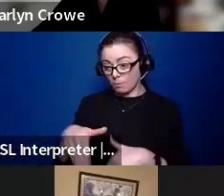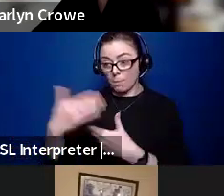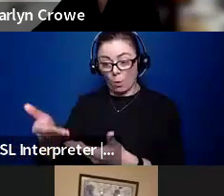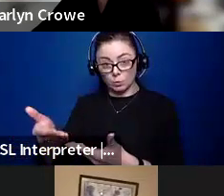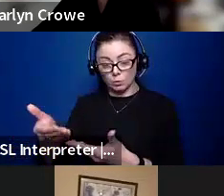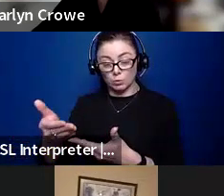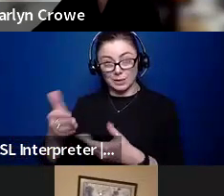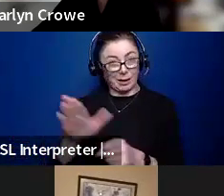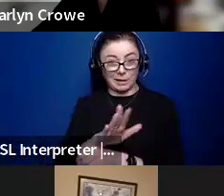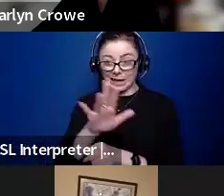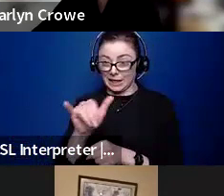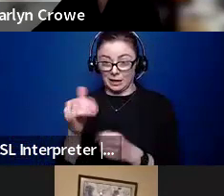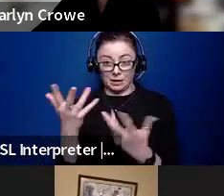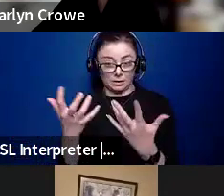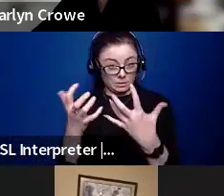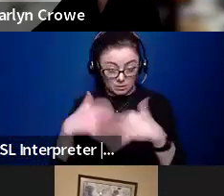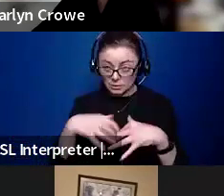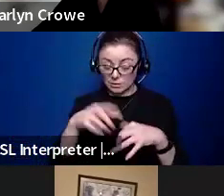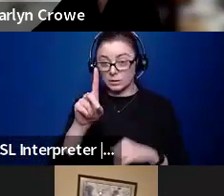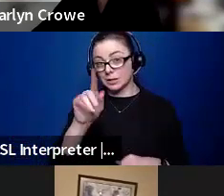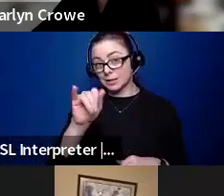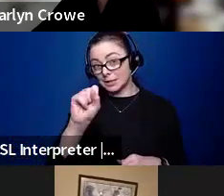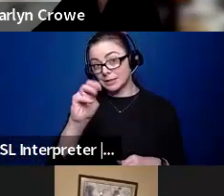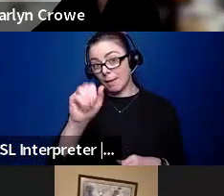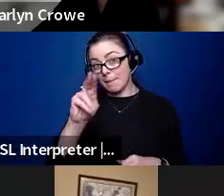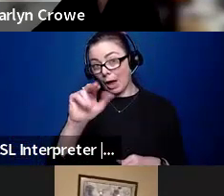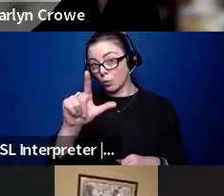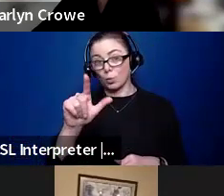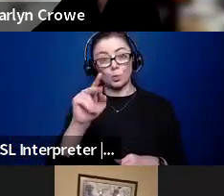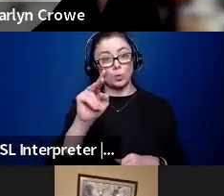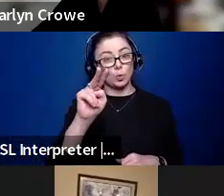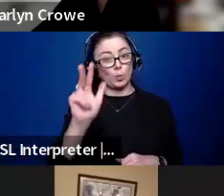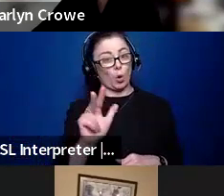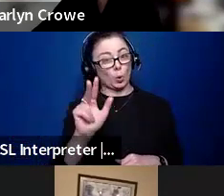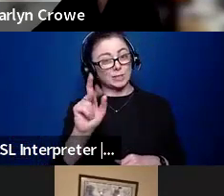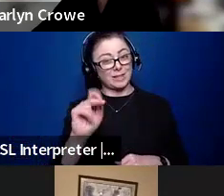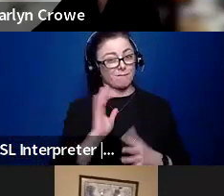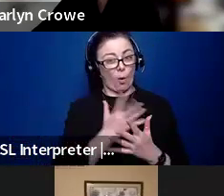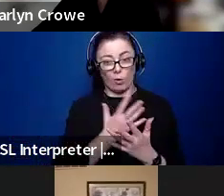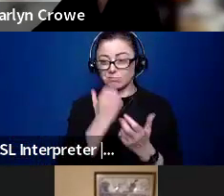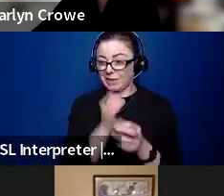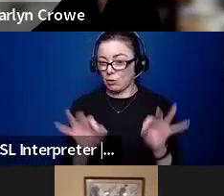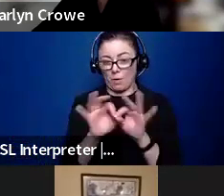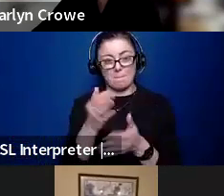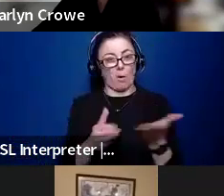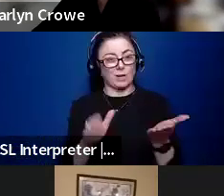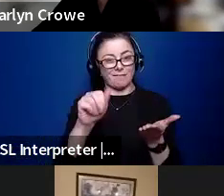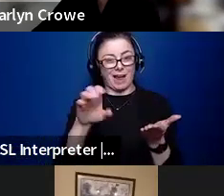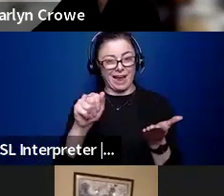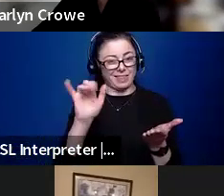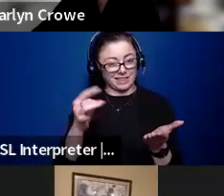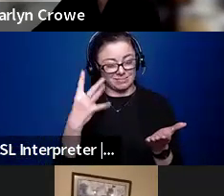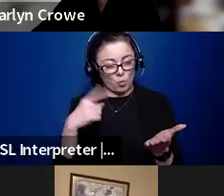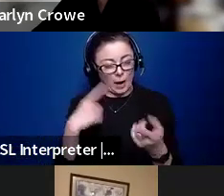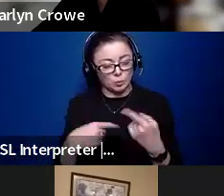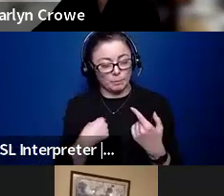completely dismantled 2/3 of these integral parts of the AEA. It just is so crazy to me. And then with the